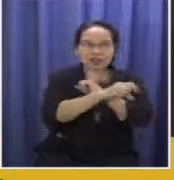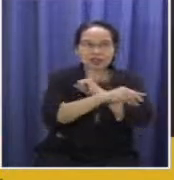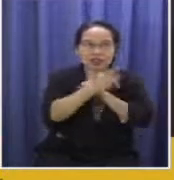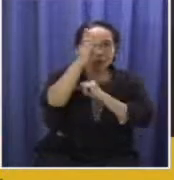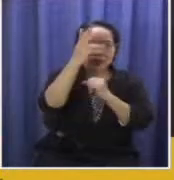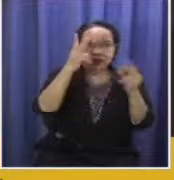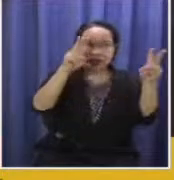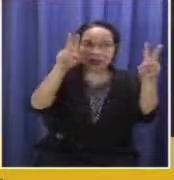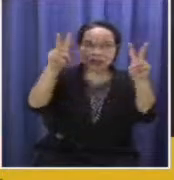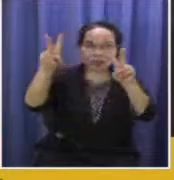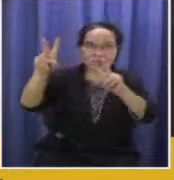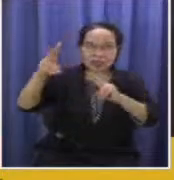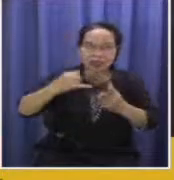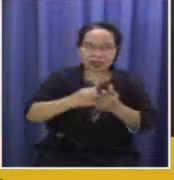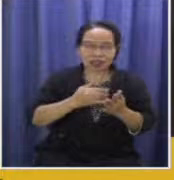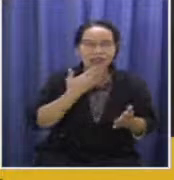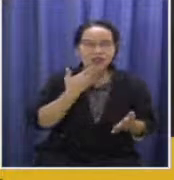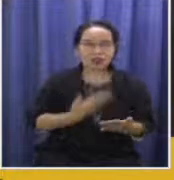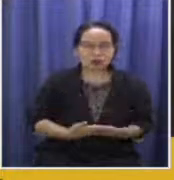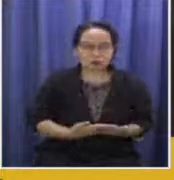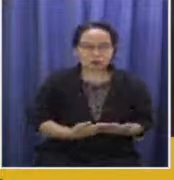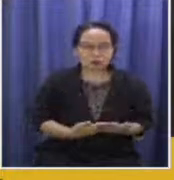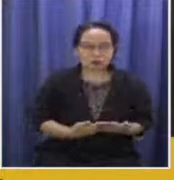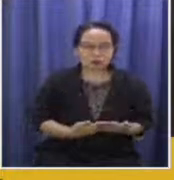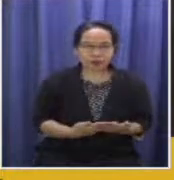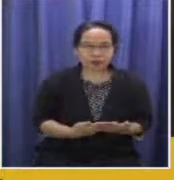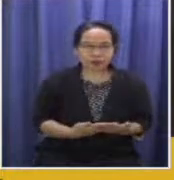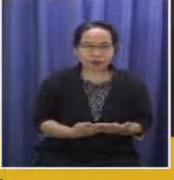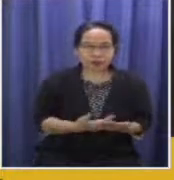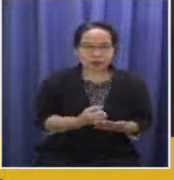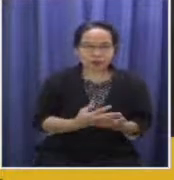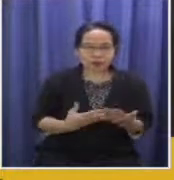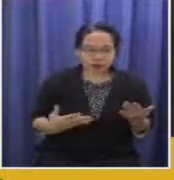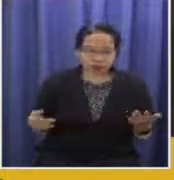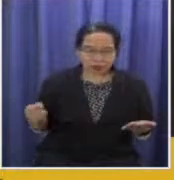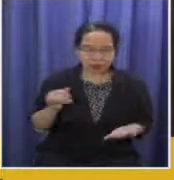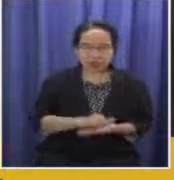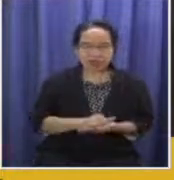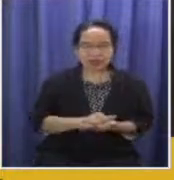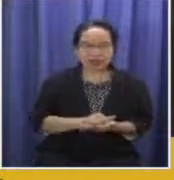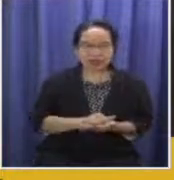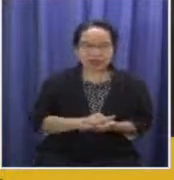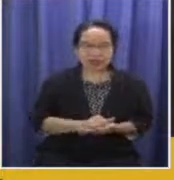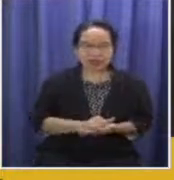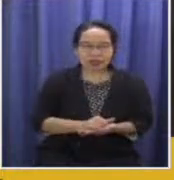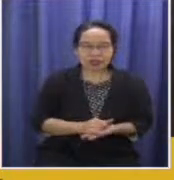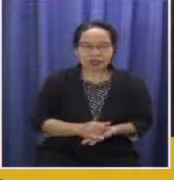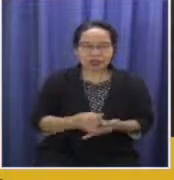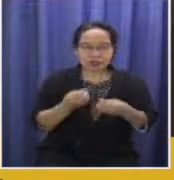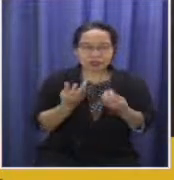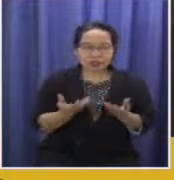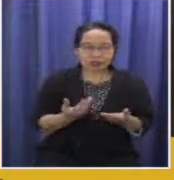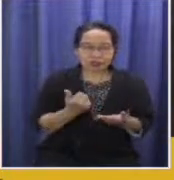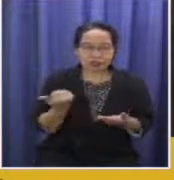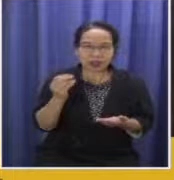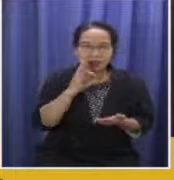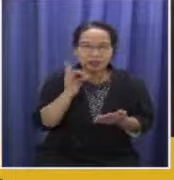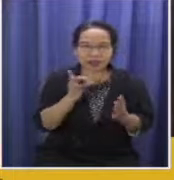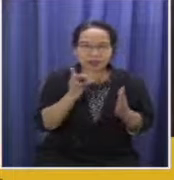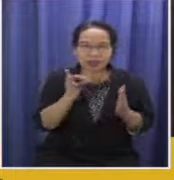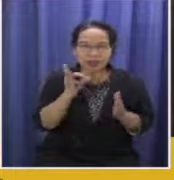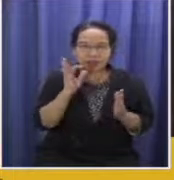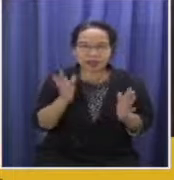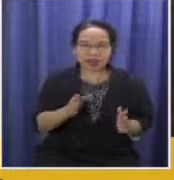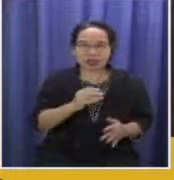God saw that it was good. This is something that maybe other preachers are